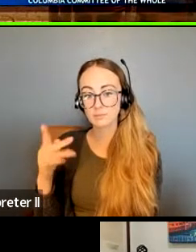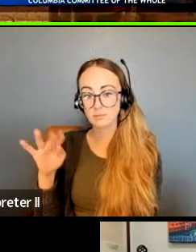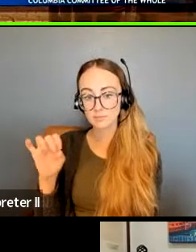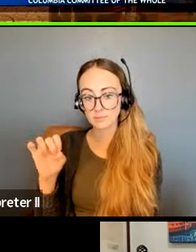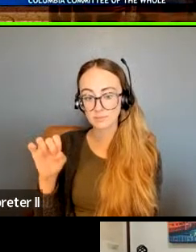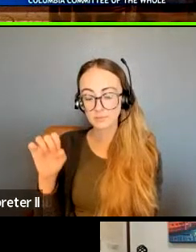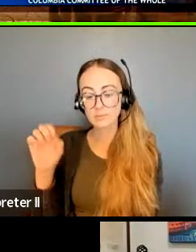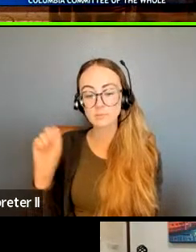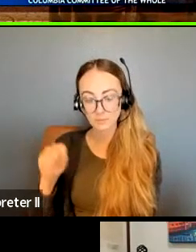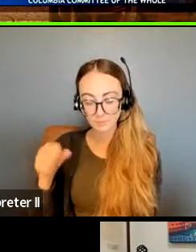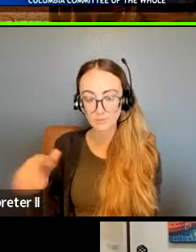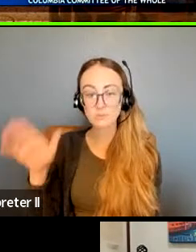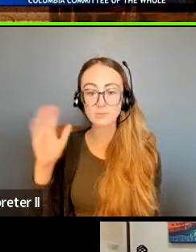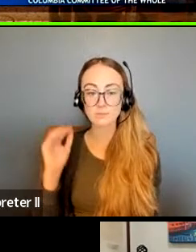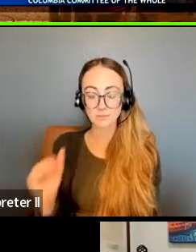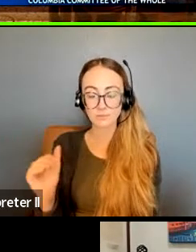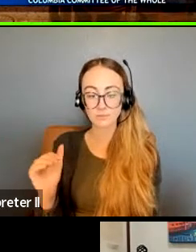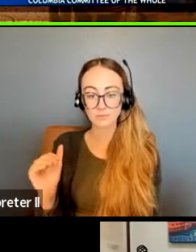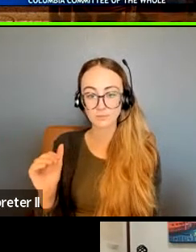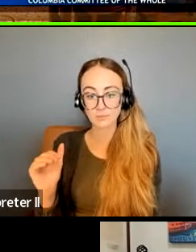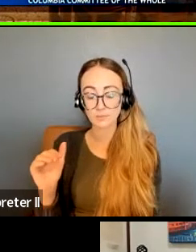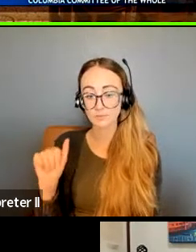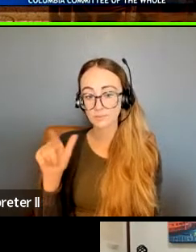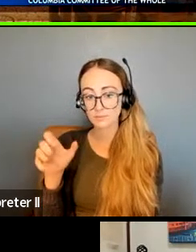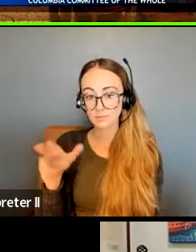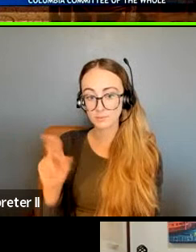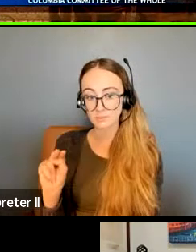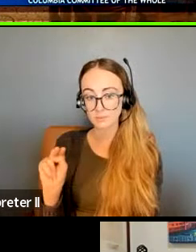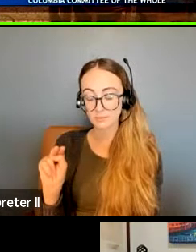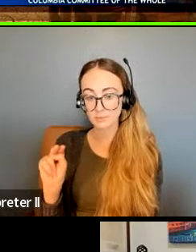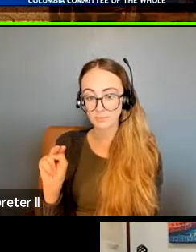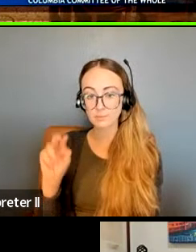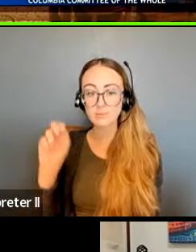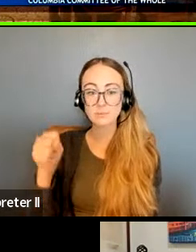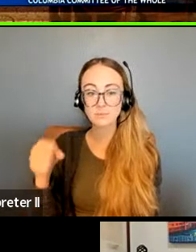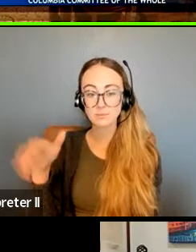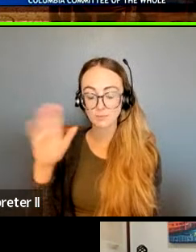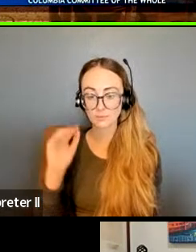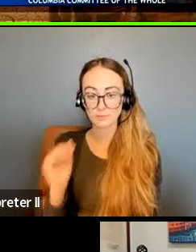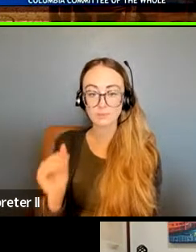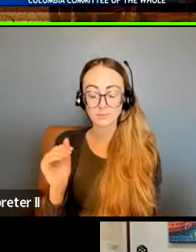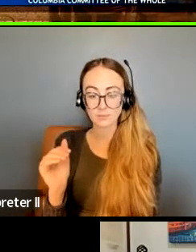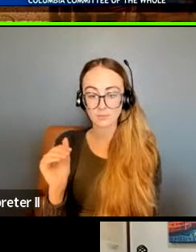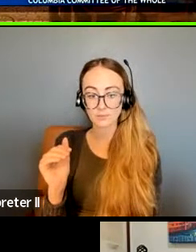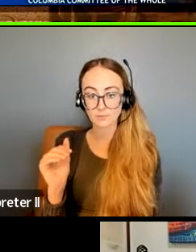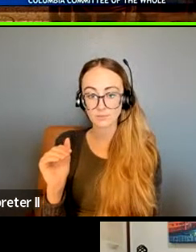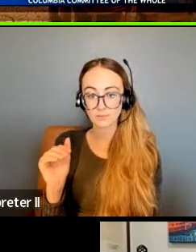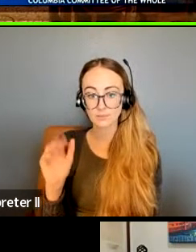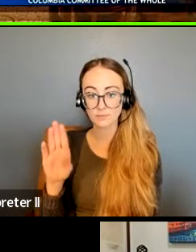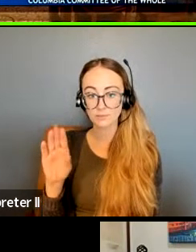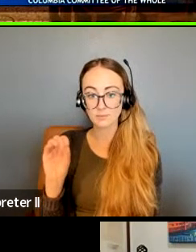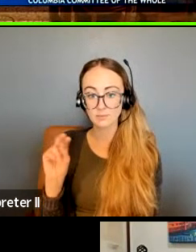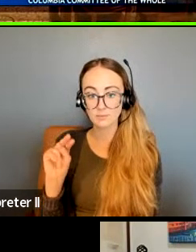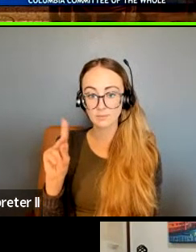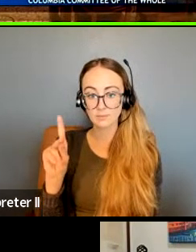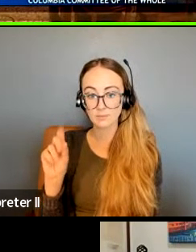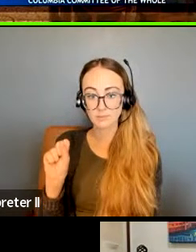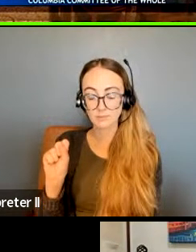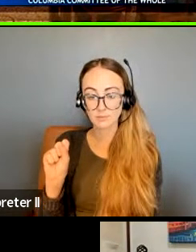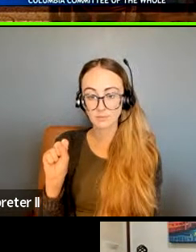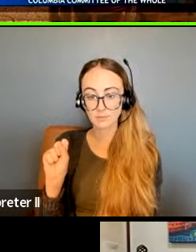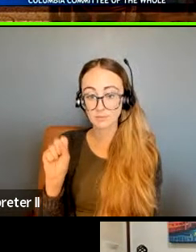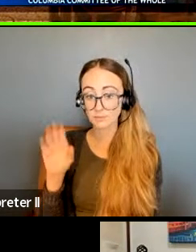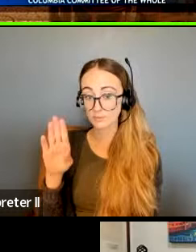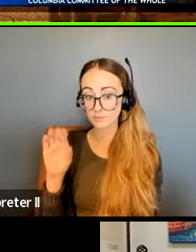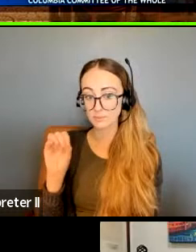Yes. Councilmember Trayon White votes yes. Councilmember Allen. Yes. Councilmember Allen votes yes. Councilmember Bonds.